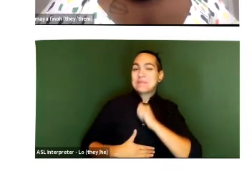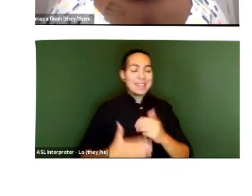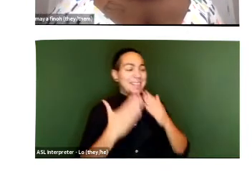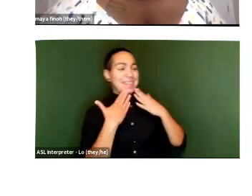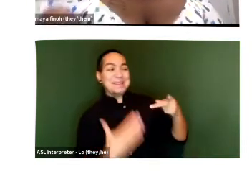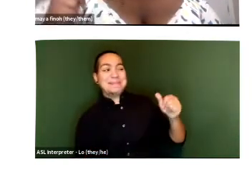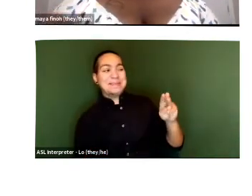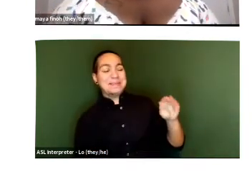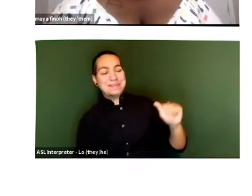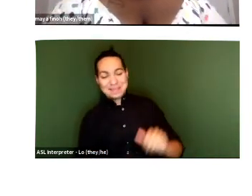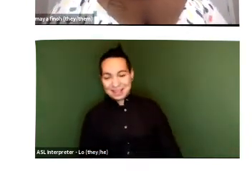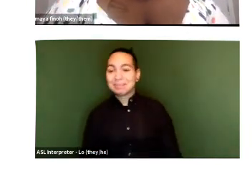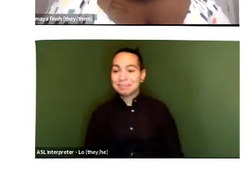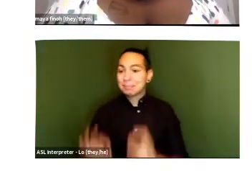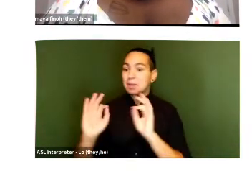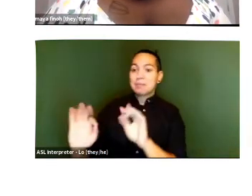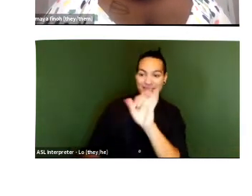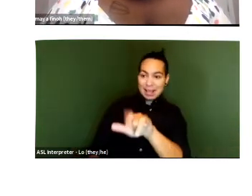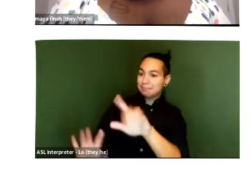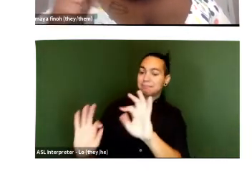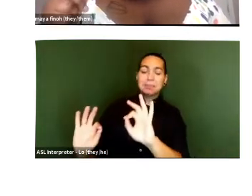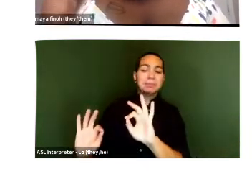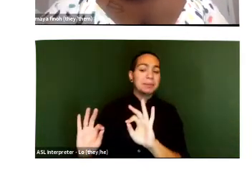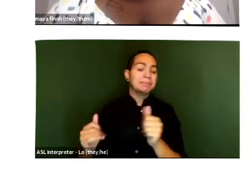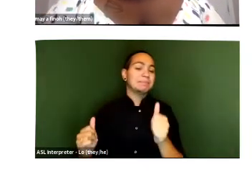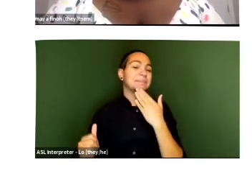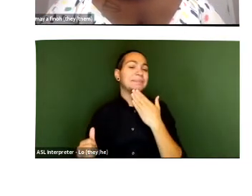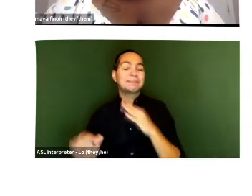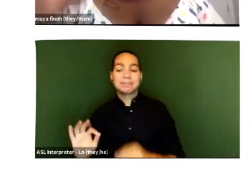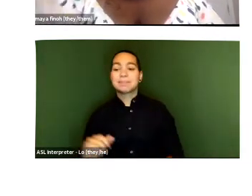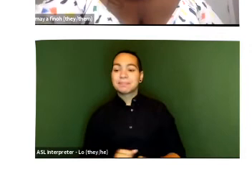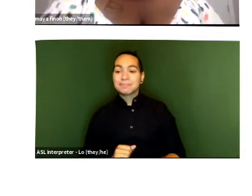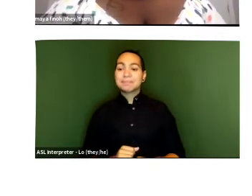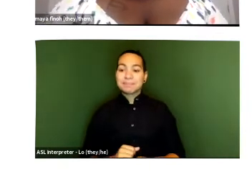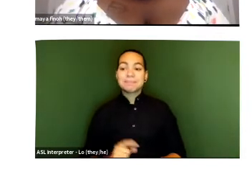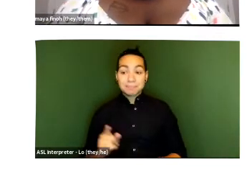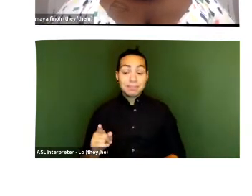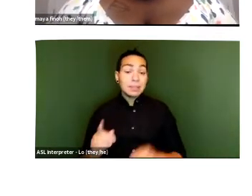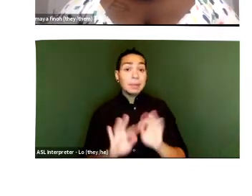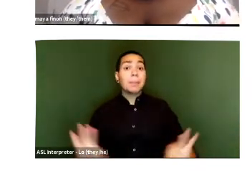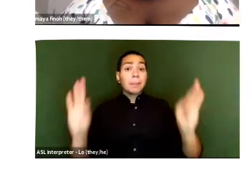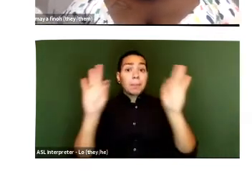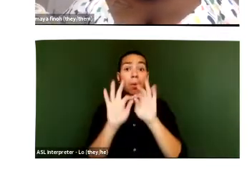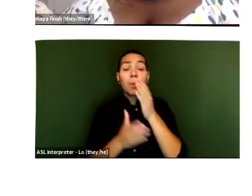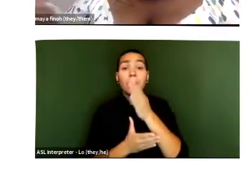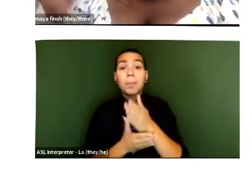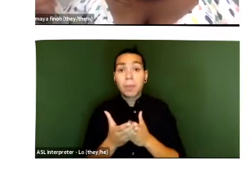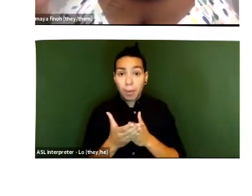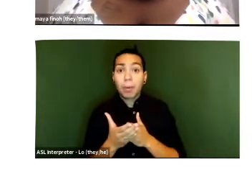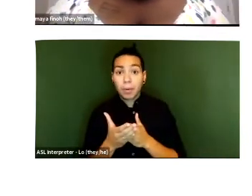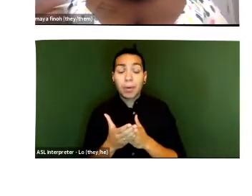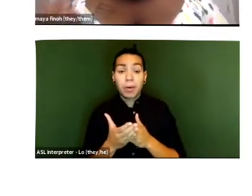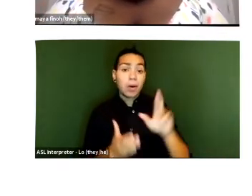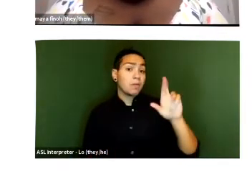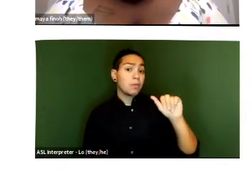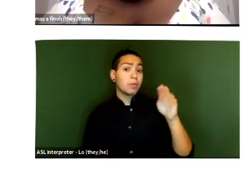Paloma. Yeah, that's perfect. Thank you. So an important part of the racial